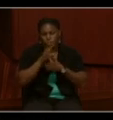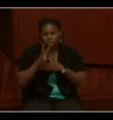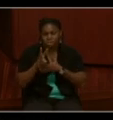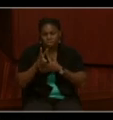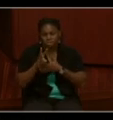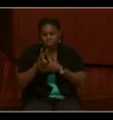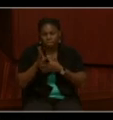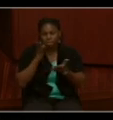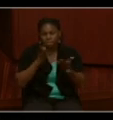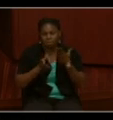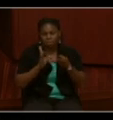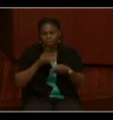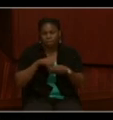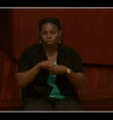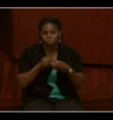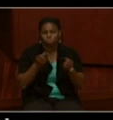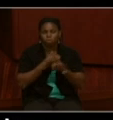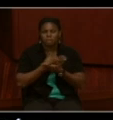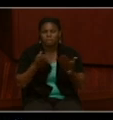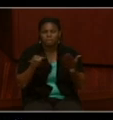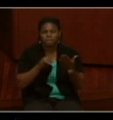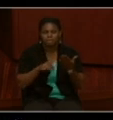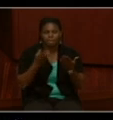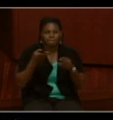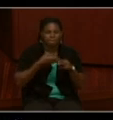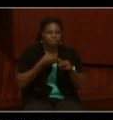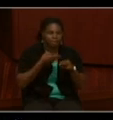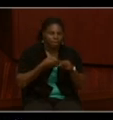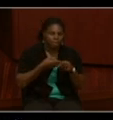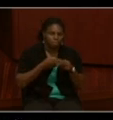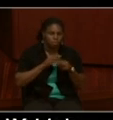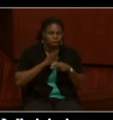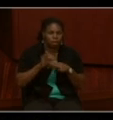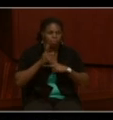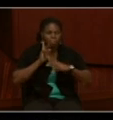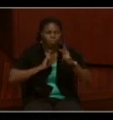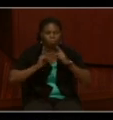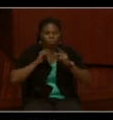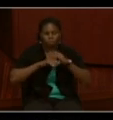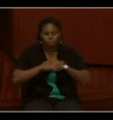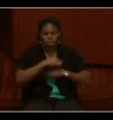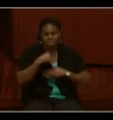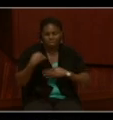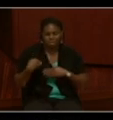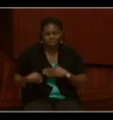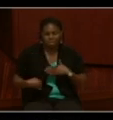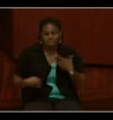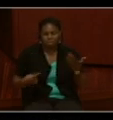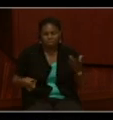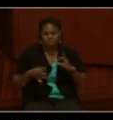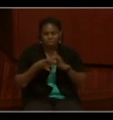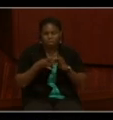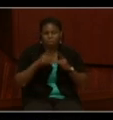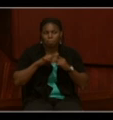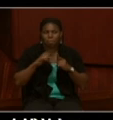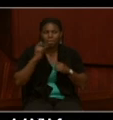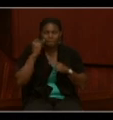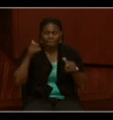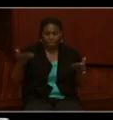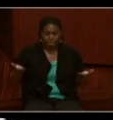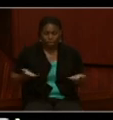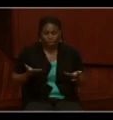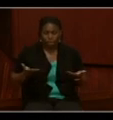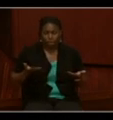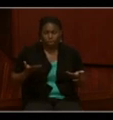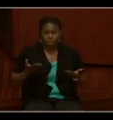may include things like, say, the names of people of Chinese descent. But at least here in our holdings